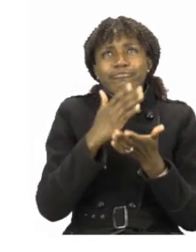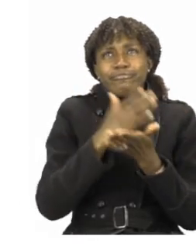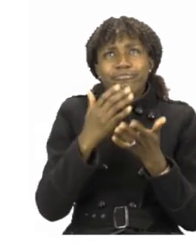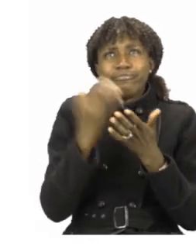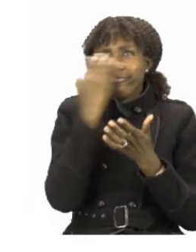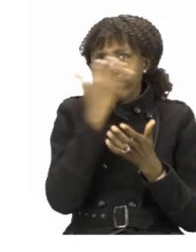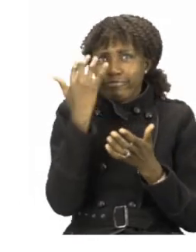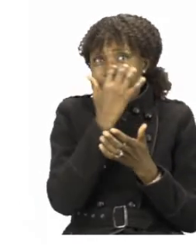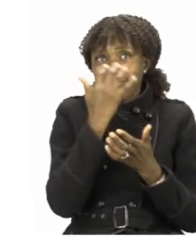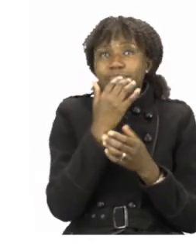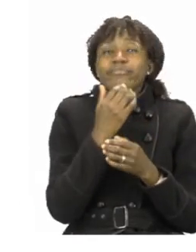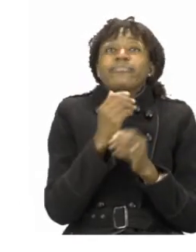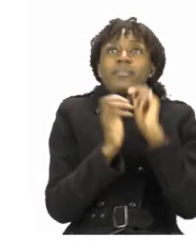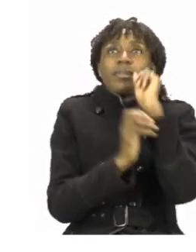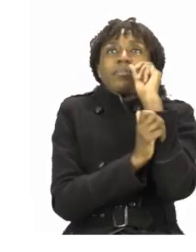onion,